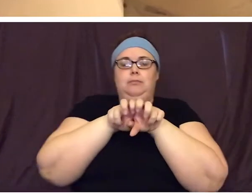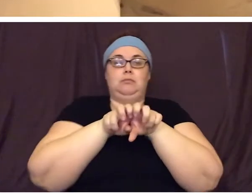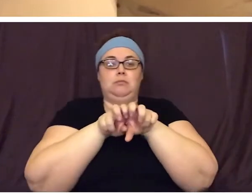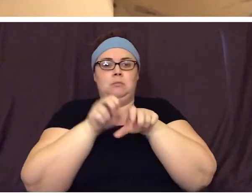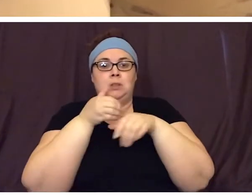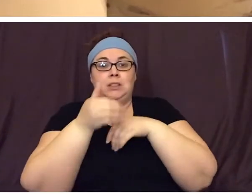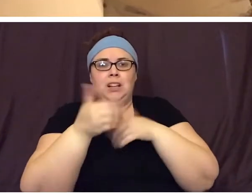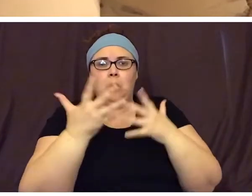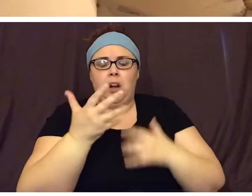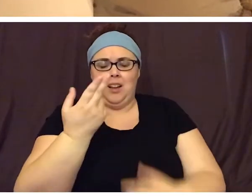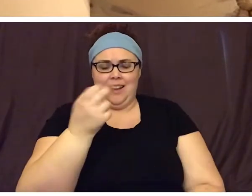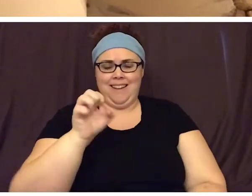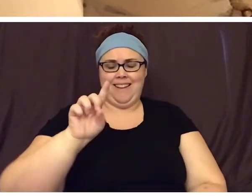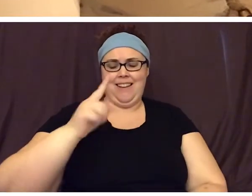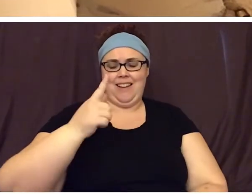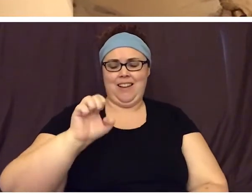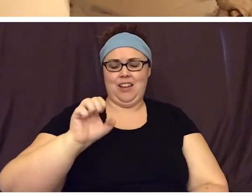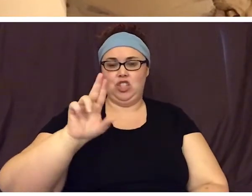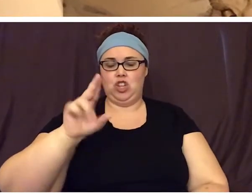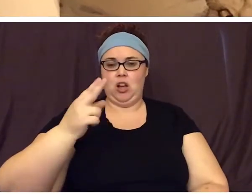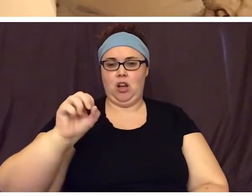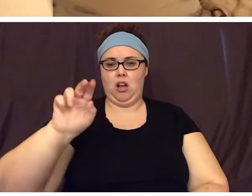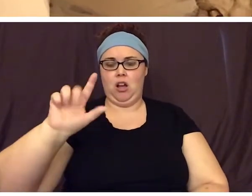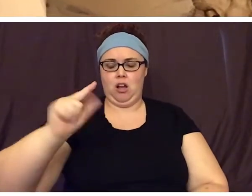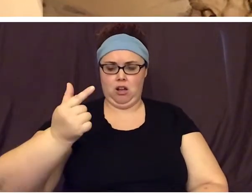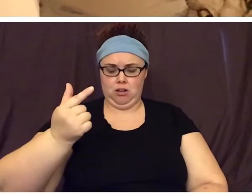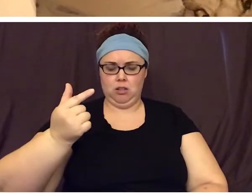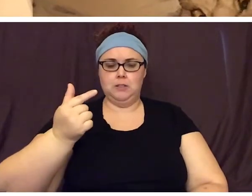Next, a hedgehog came scuffling along.